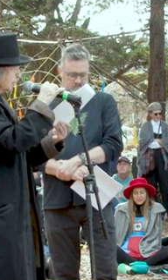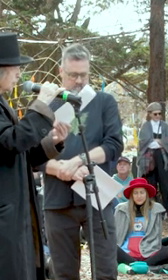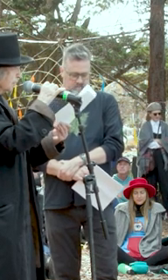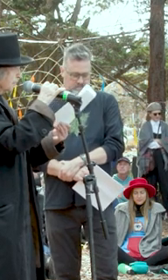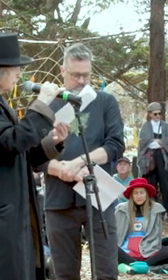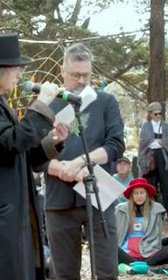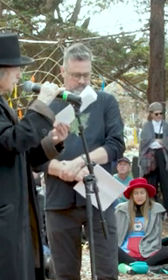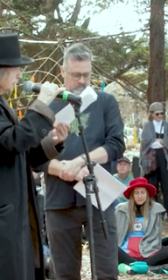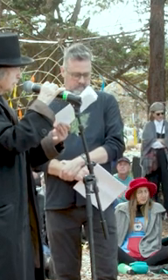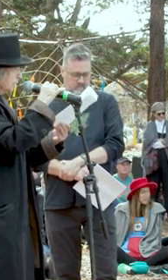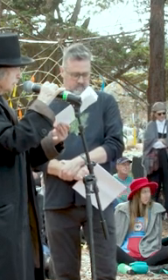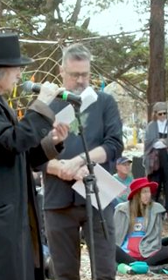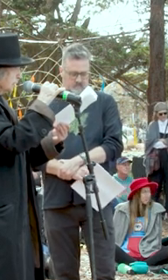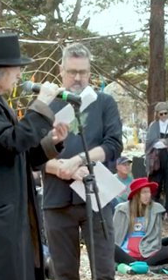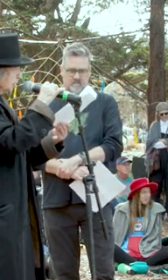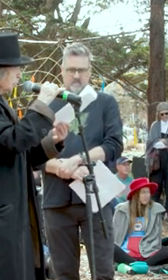Wendy Griffin,